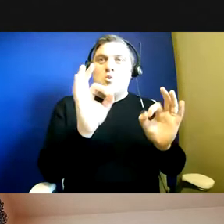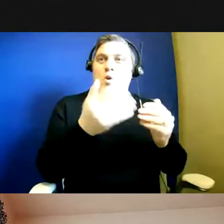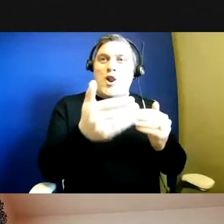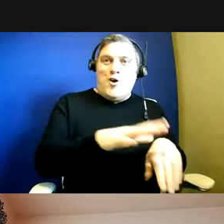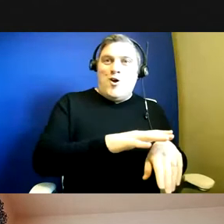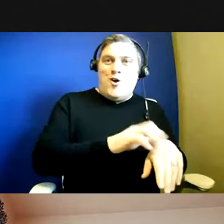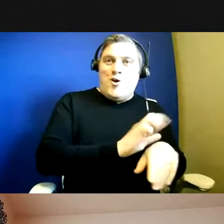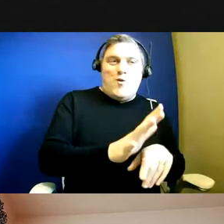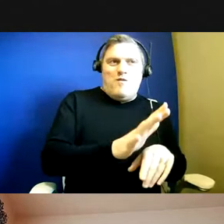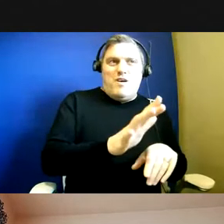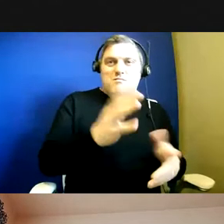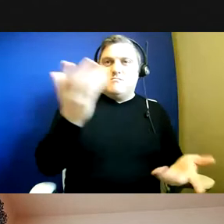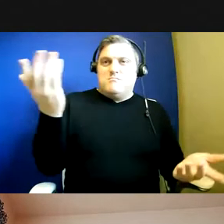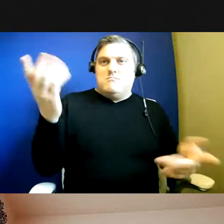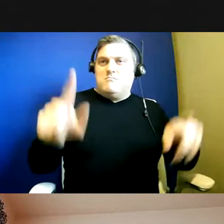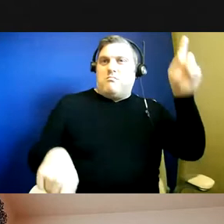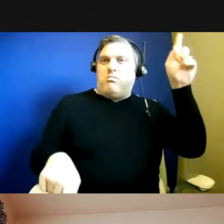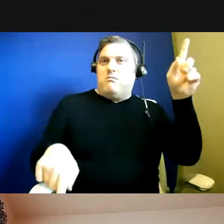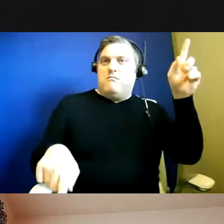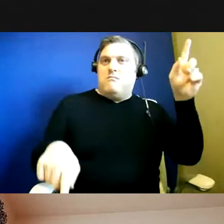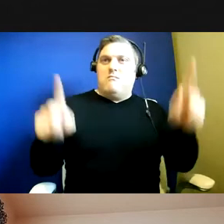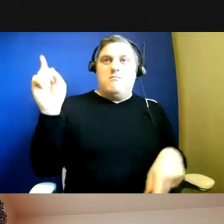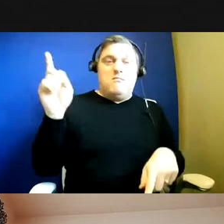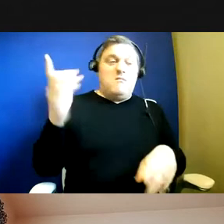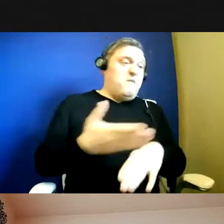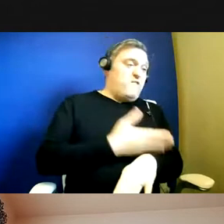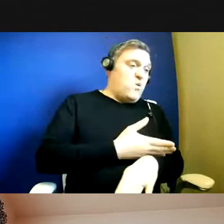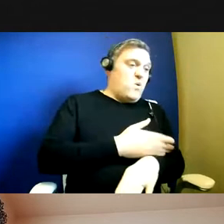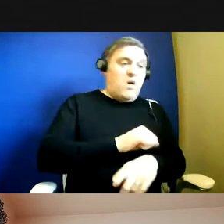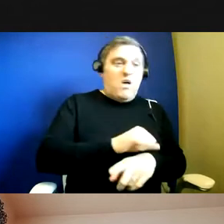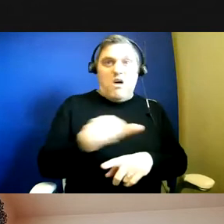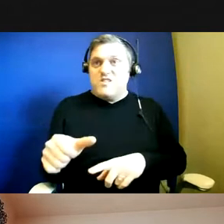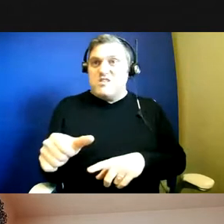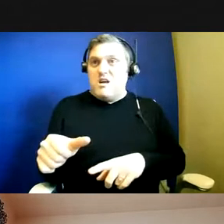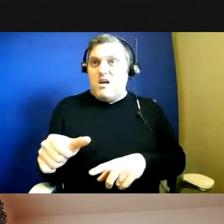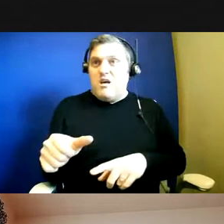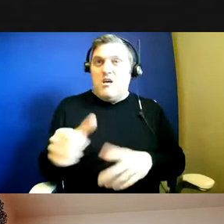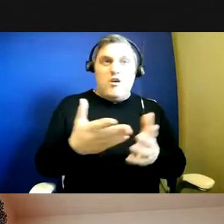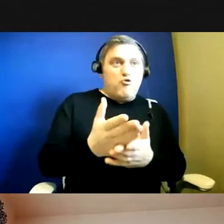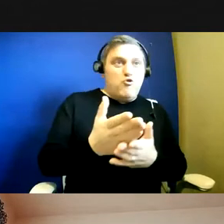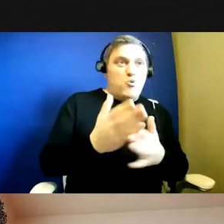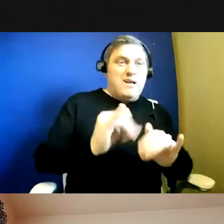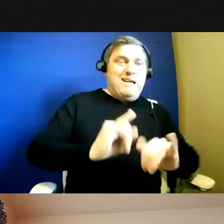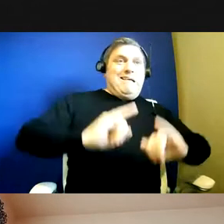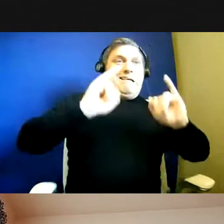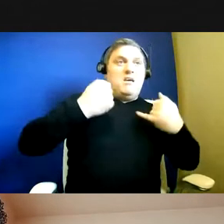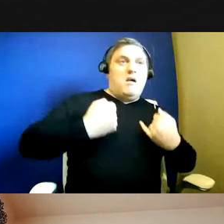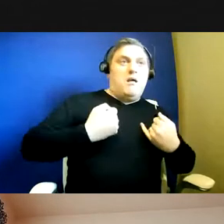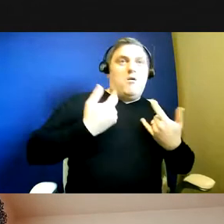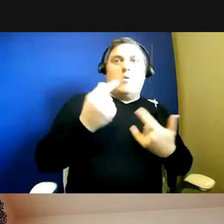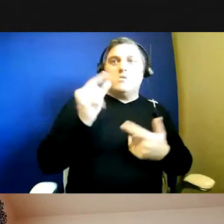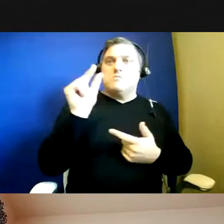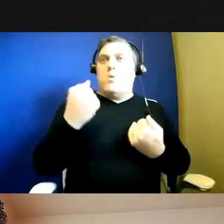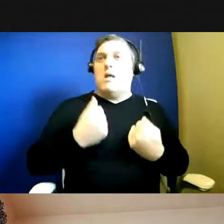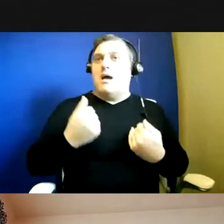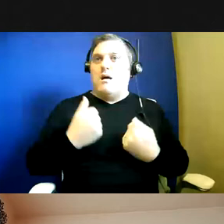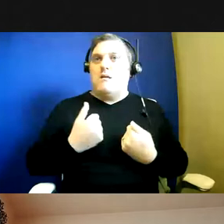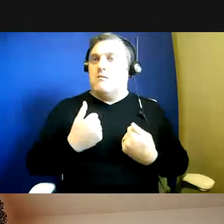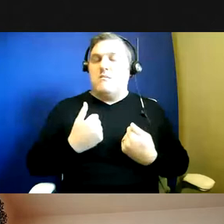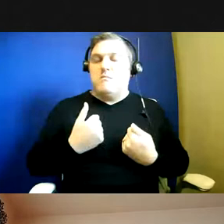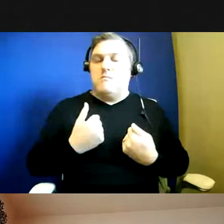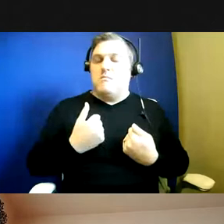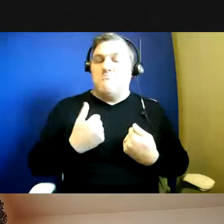real link with the how you were before you had COVID, and there's no real link on how severely